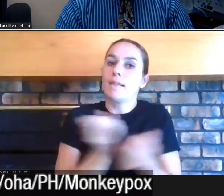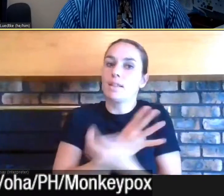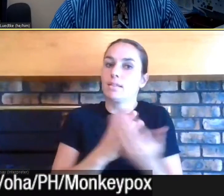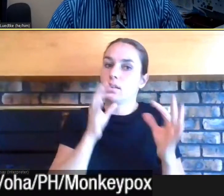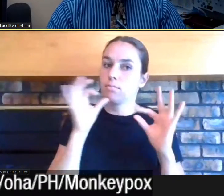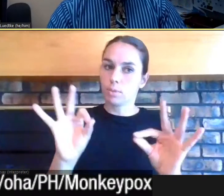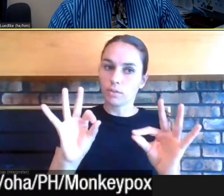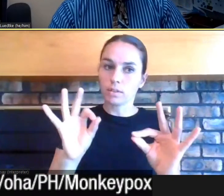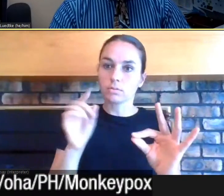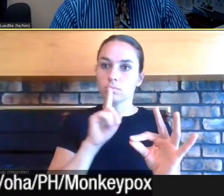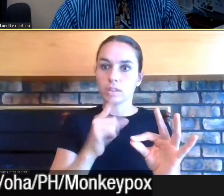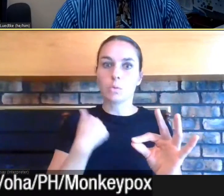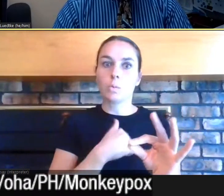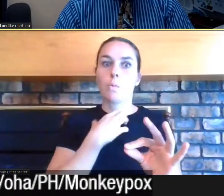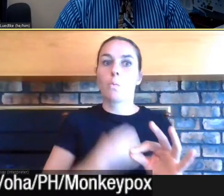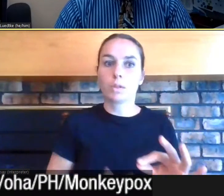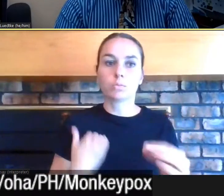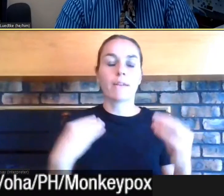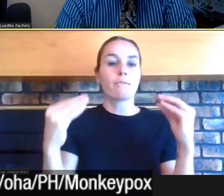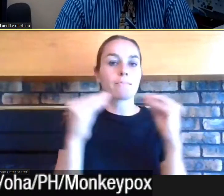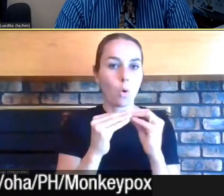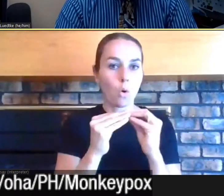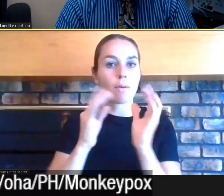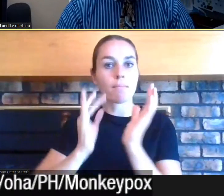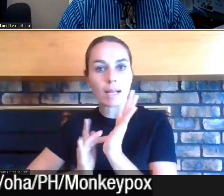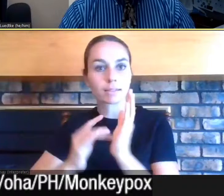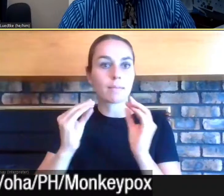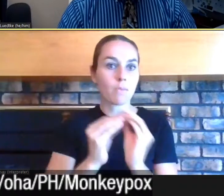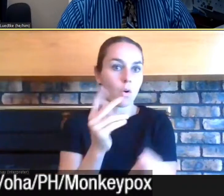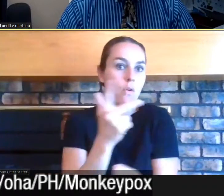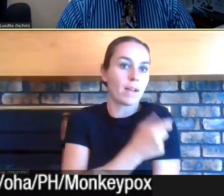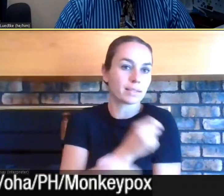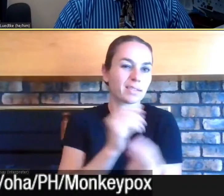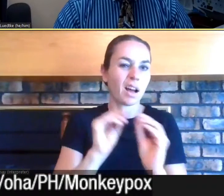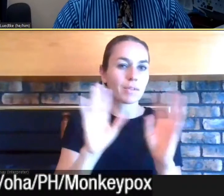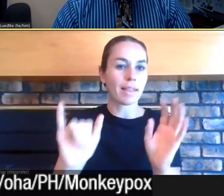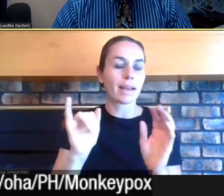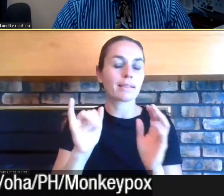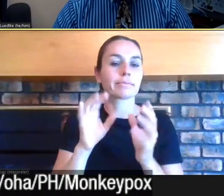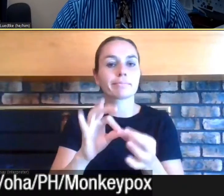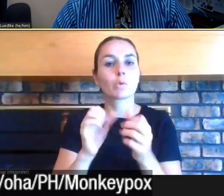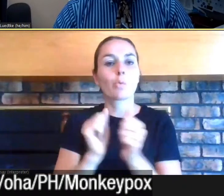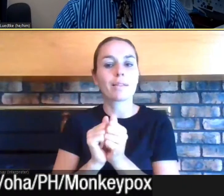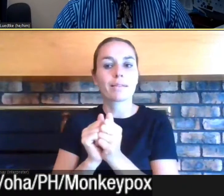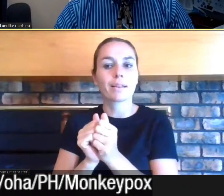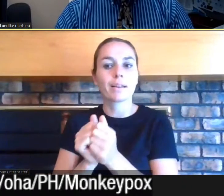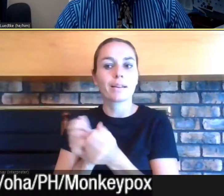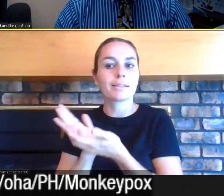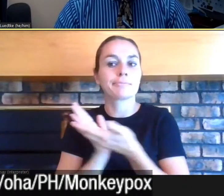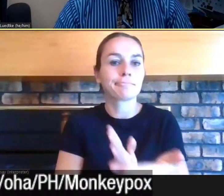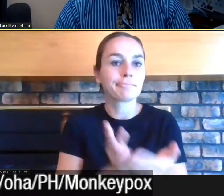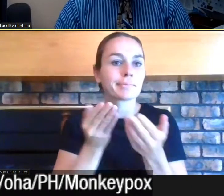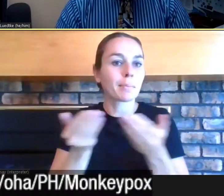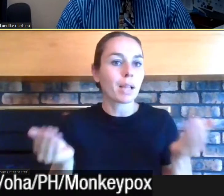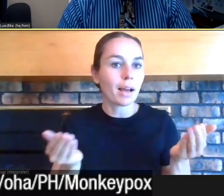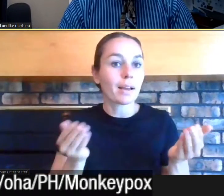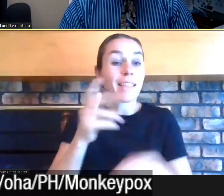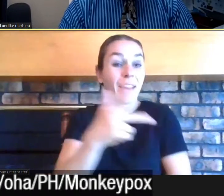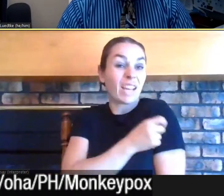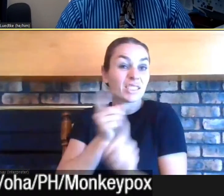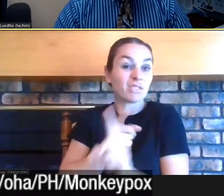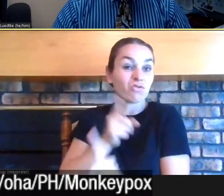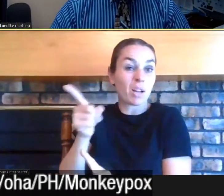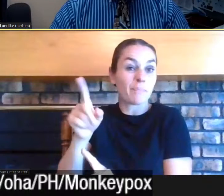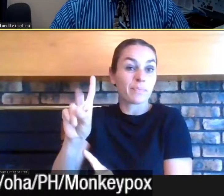vaccine and antivirals. This is a pipeline issue. The vaccines created in Denmark, and we don't make it in the